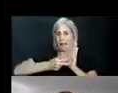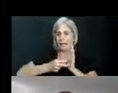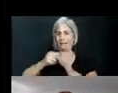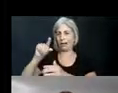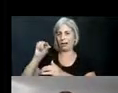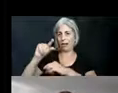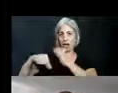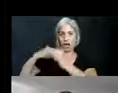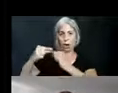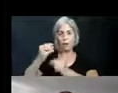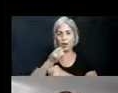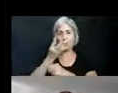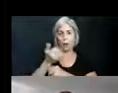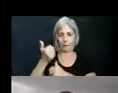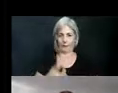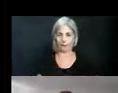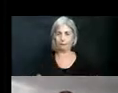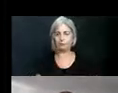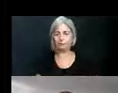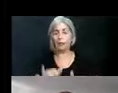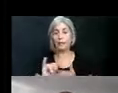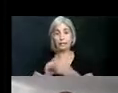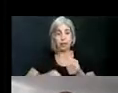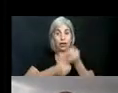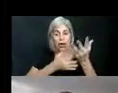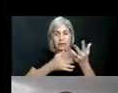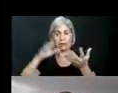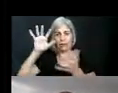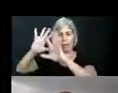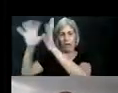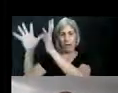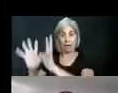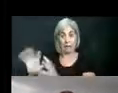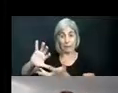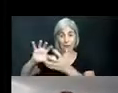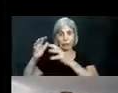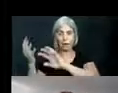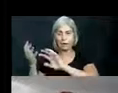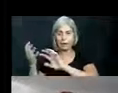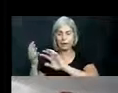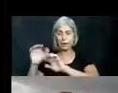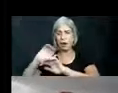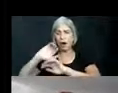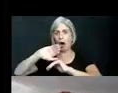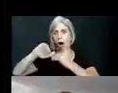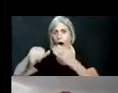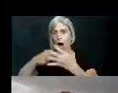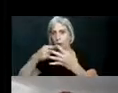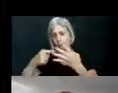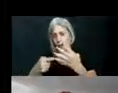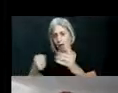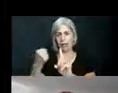science of it and that's what is causing the climate crisis and leads to all of the other impacts that we're going to talk about.